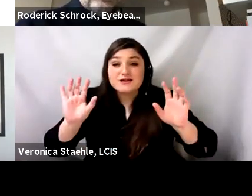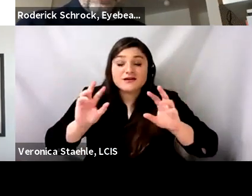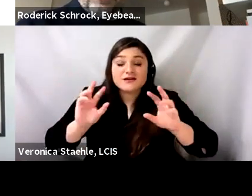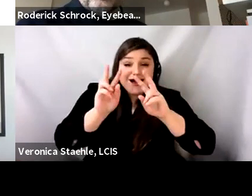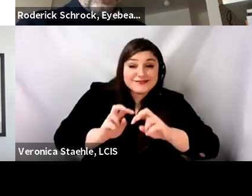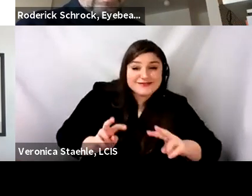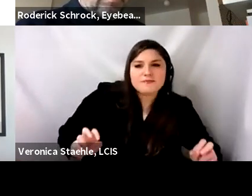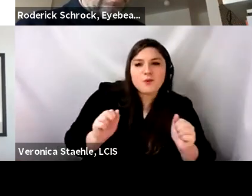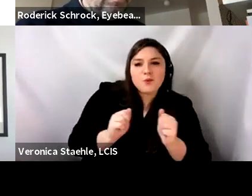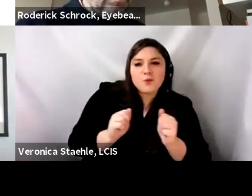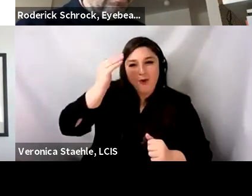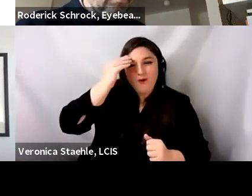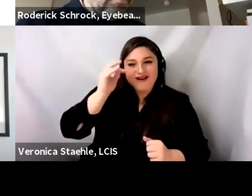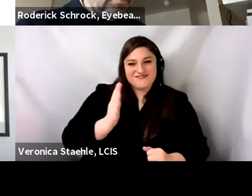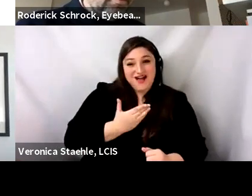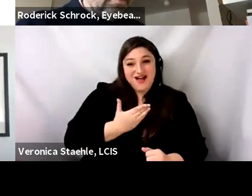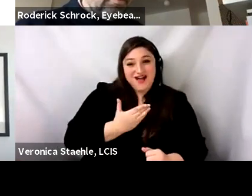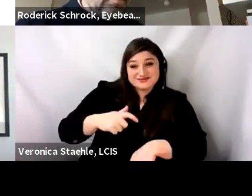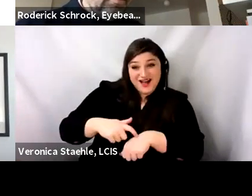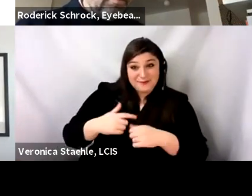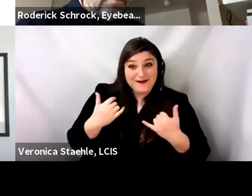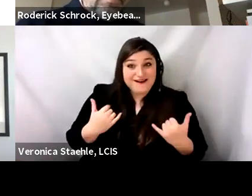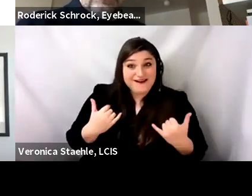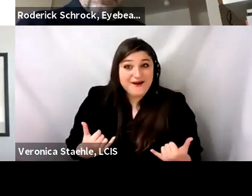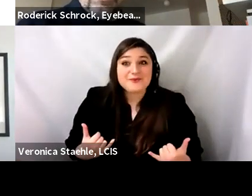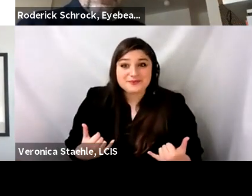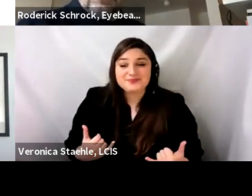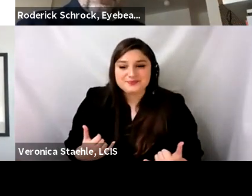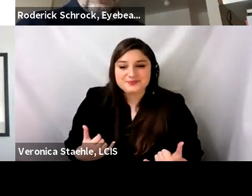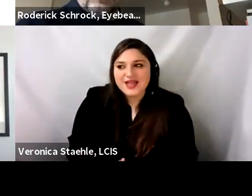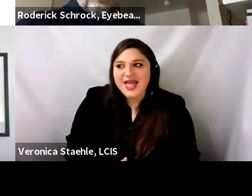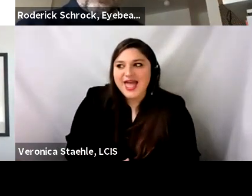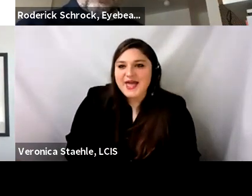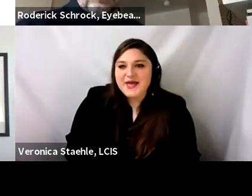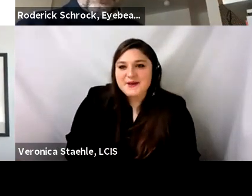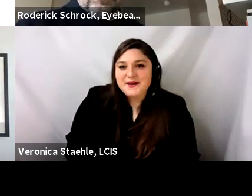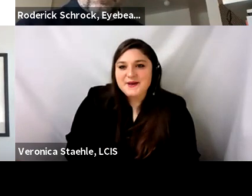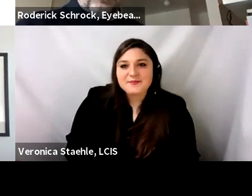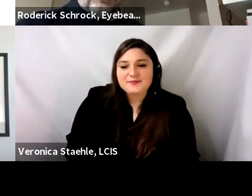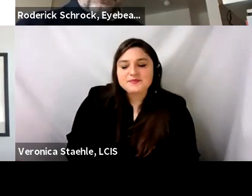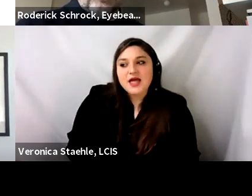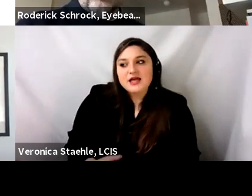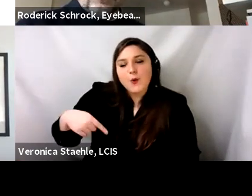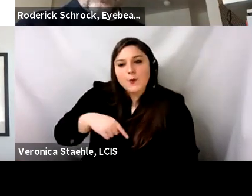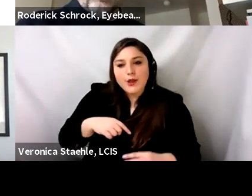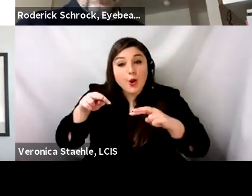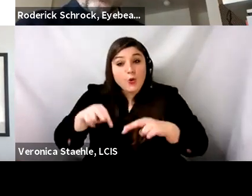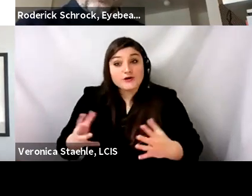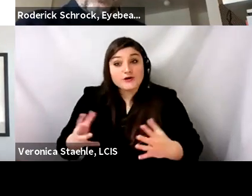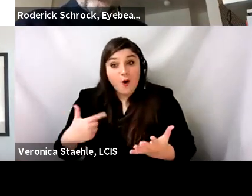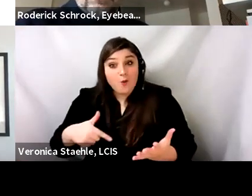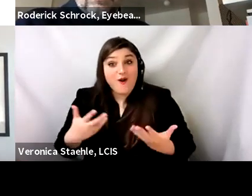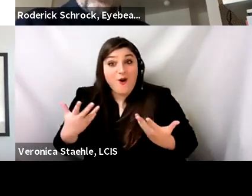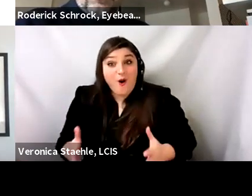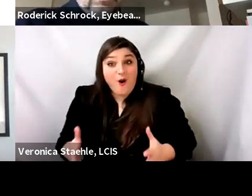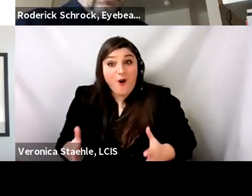were the possibilities in terms of what we could say we solidly had, and then match that with the